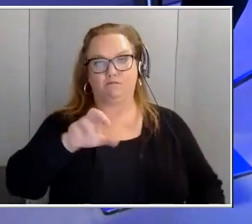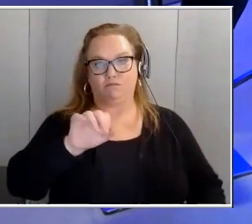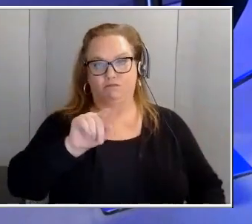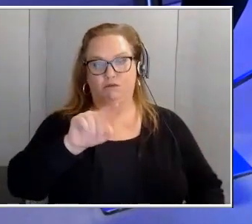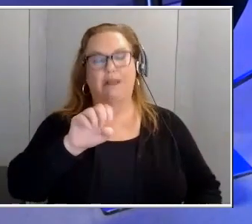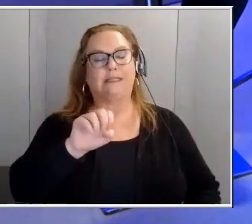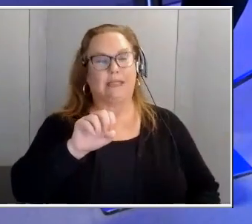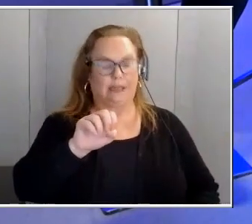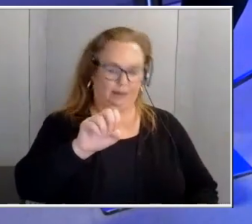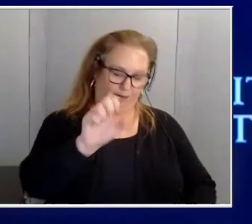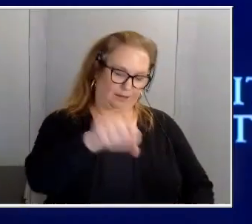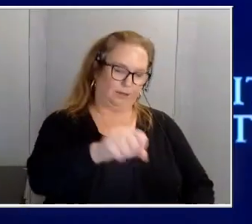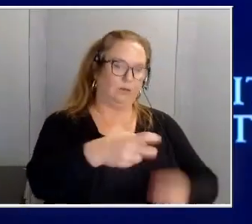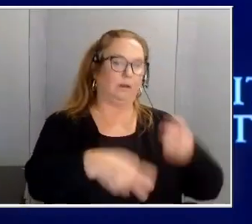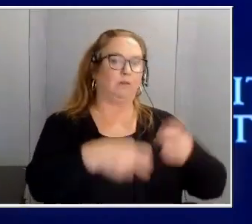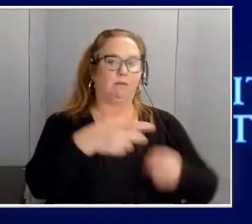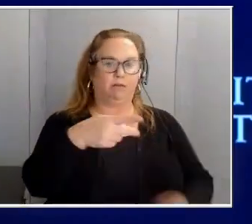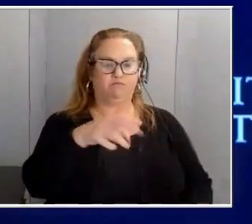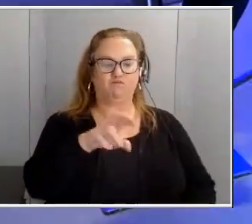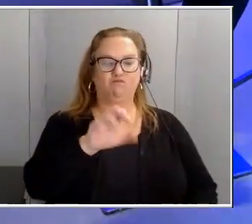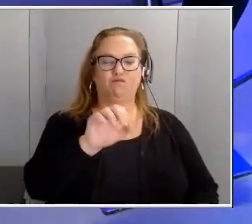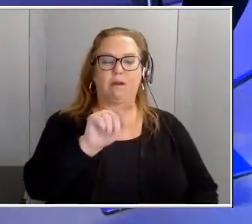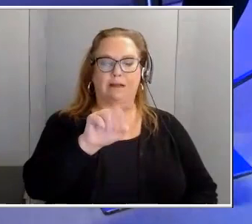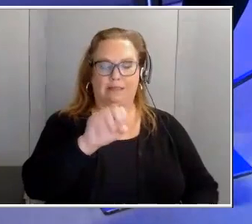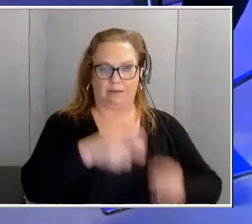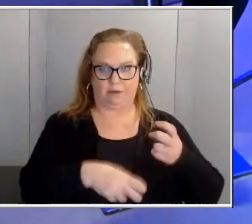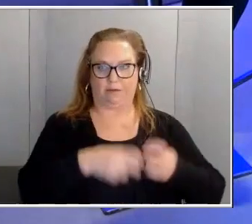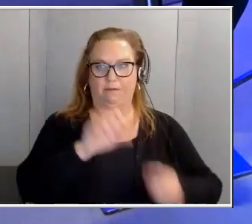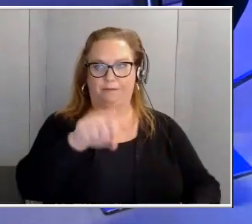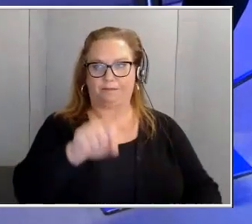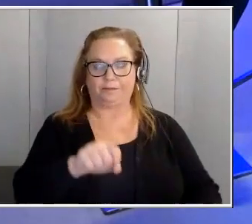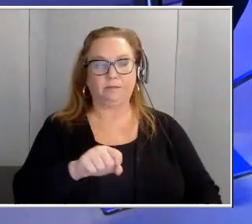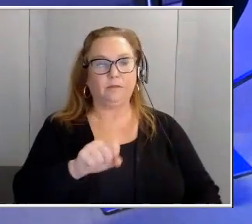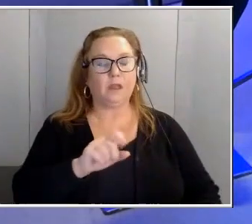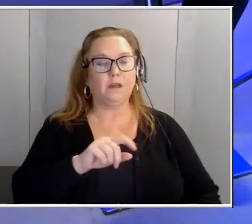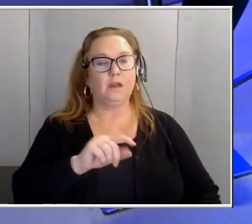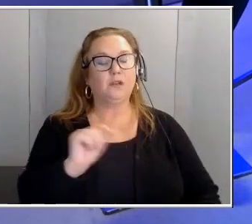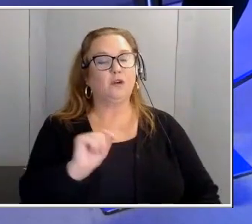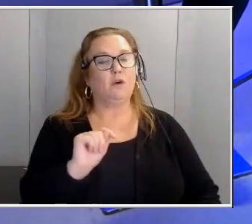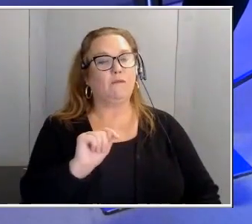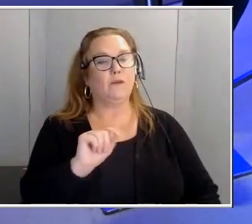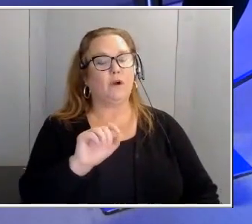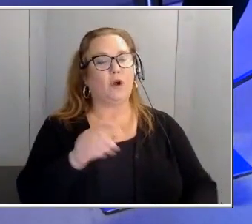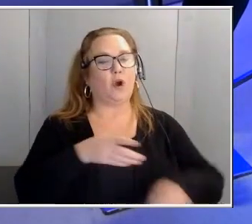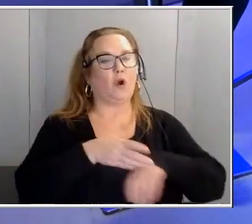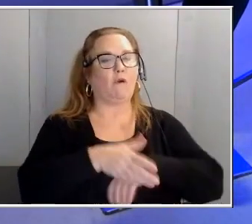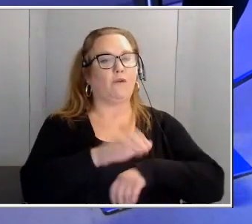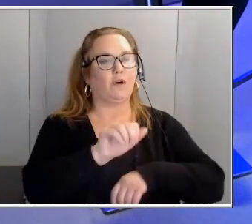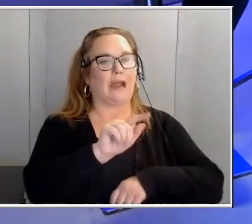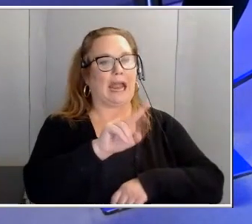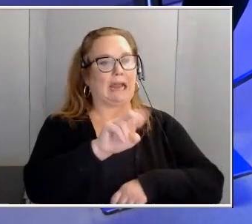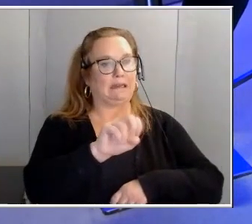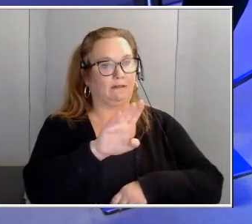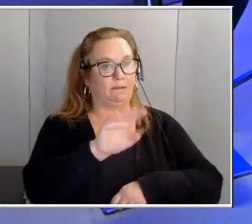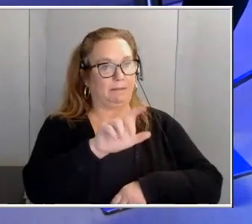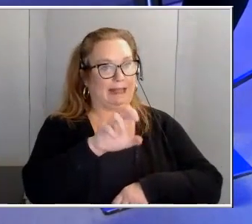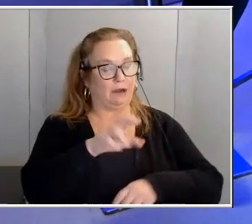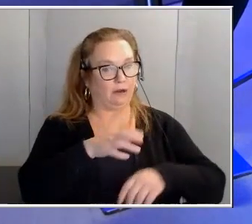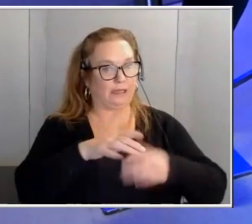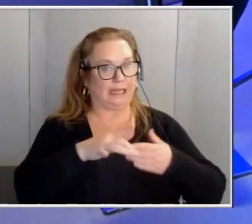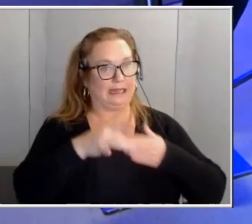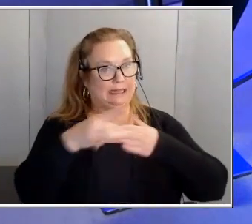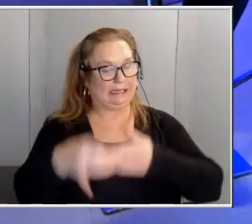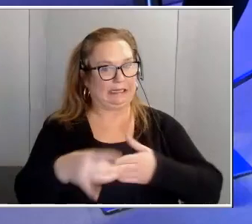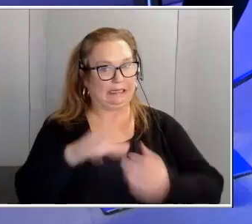be an underlying issue of a prostate problem, correct? Can overactive bladder lead to bladder cancer? Does one connect